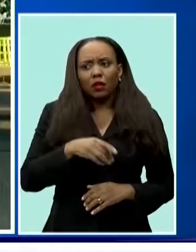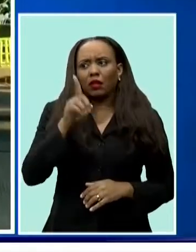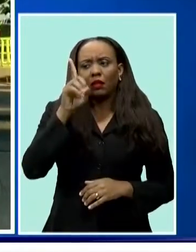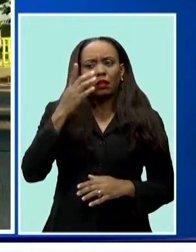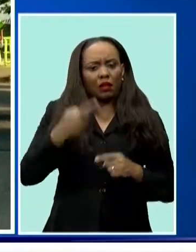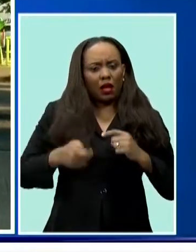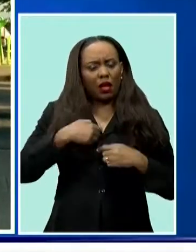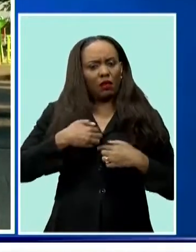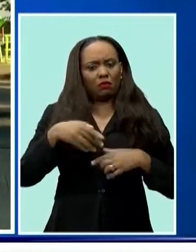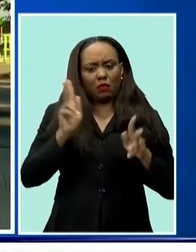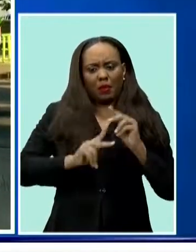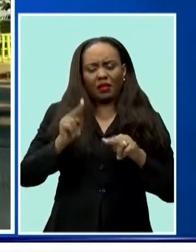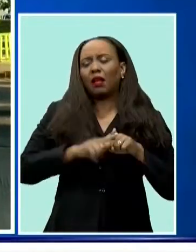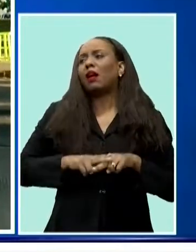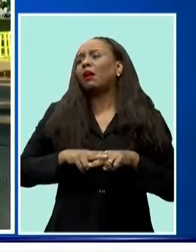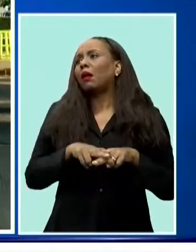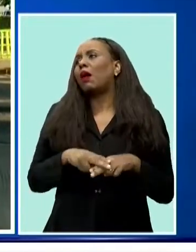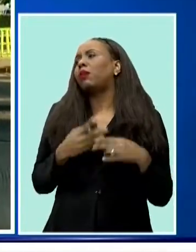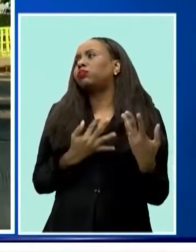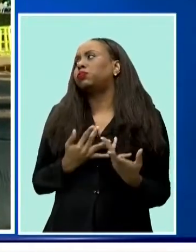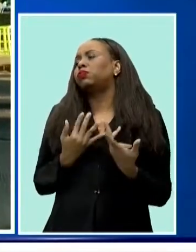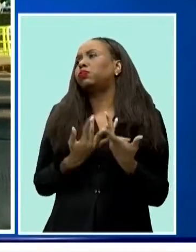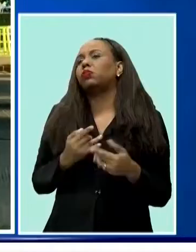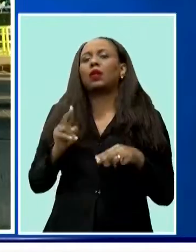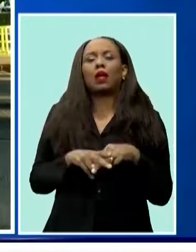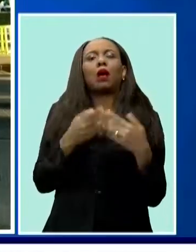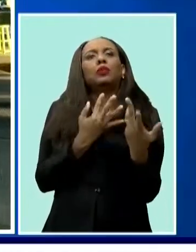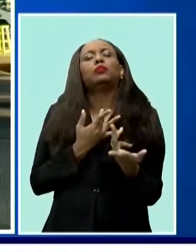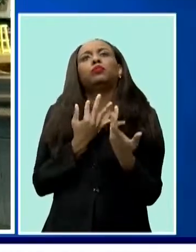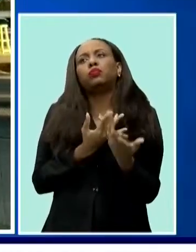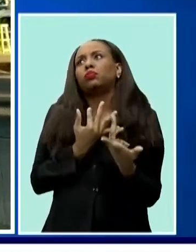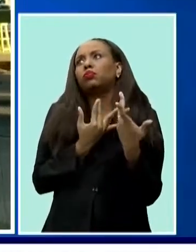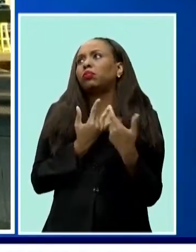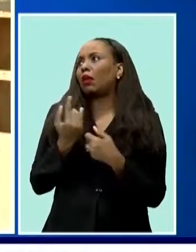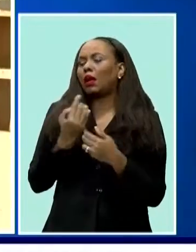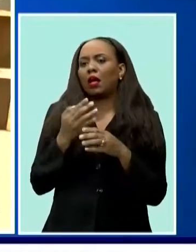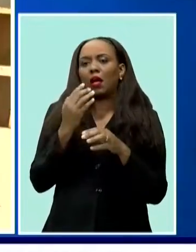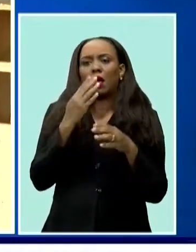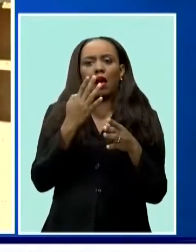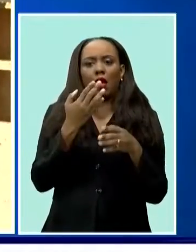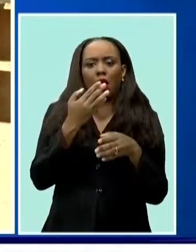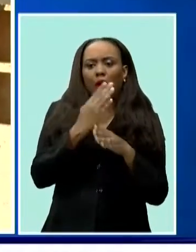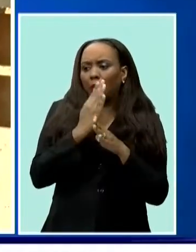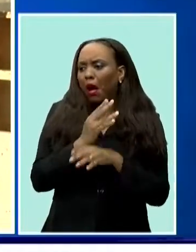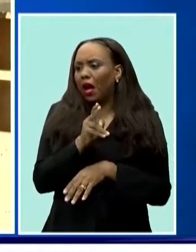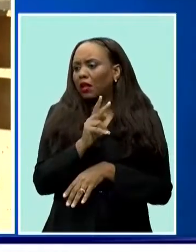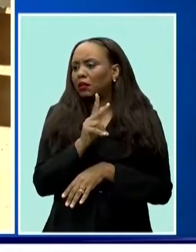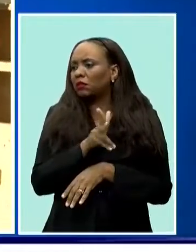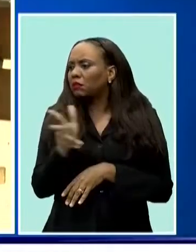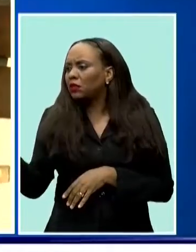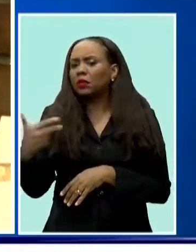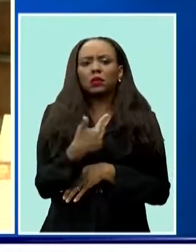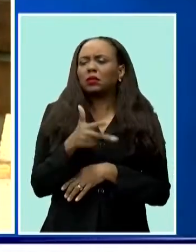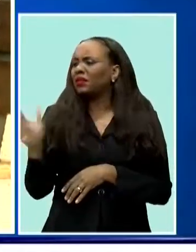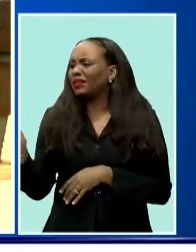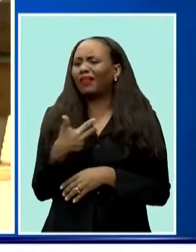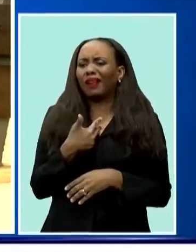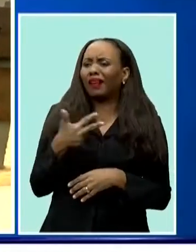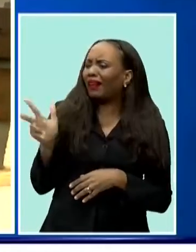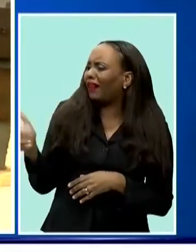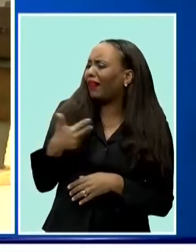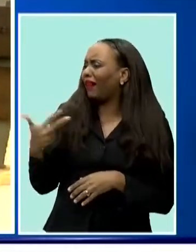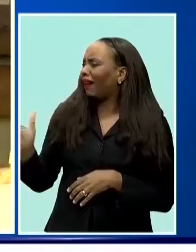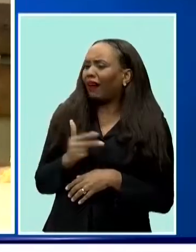people sitting down waiting for hours and nobody don't know whether the bus coming, going, or never coming. And that people have to open their mouths and speak